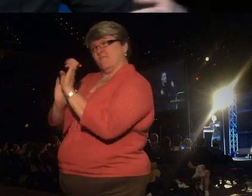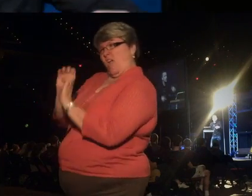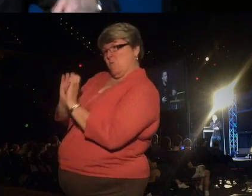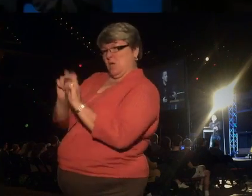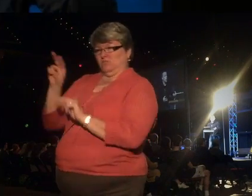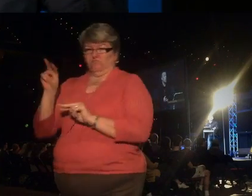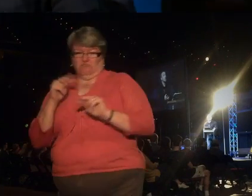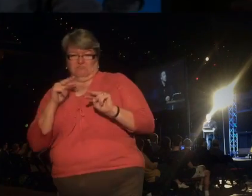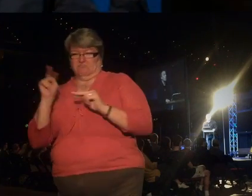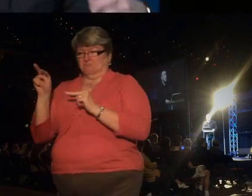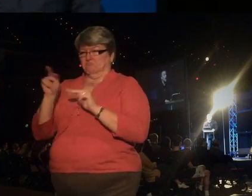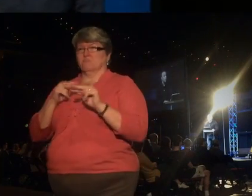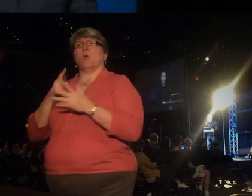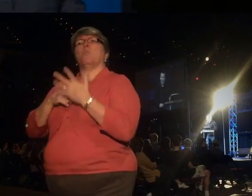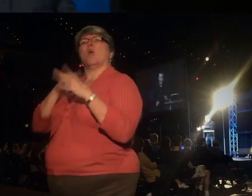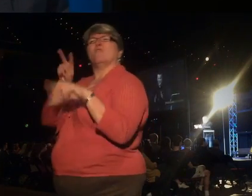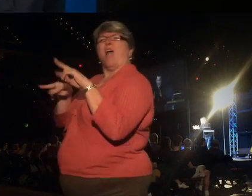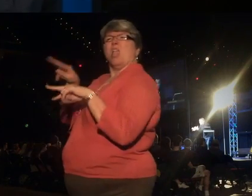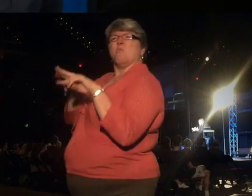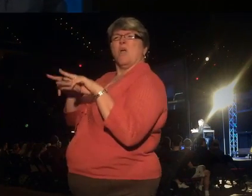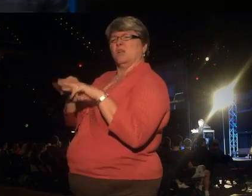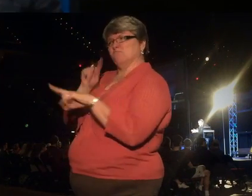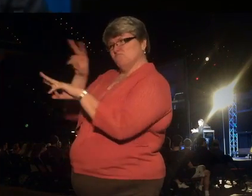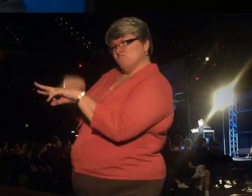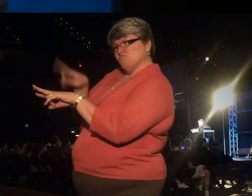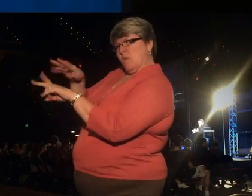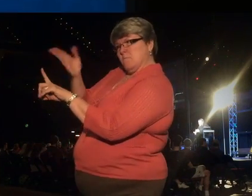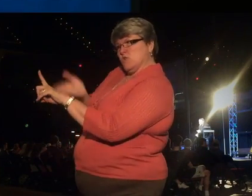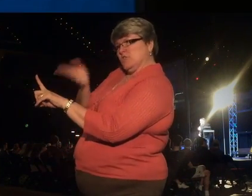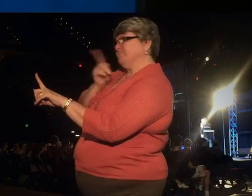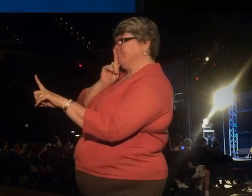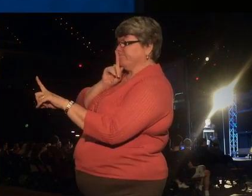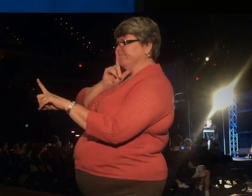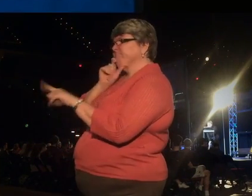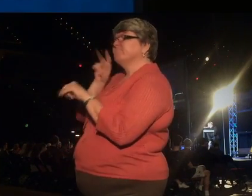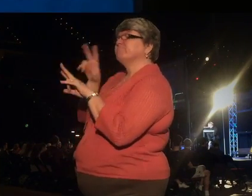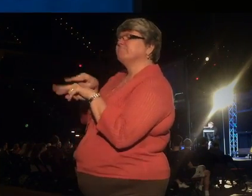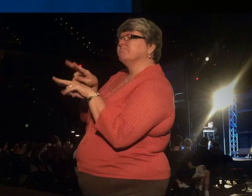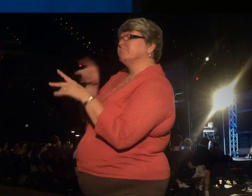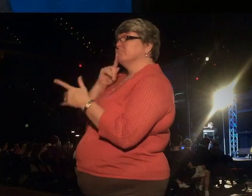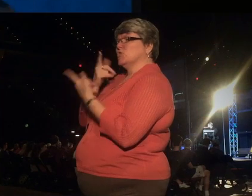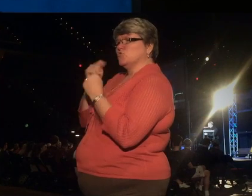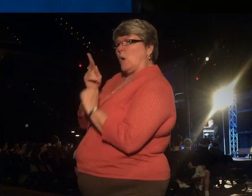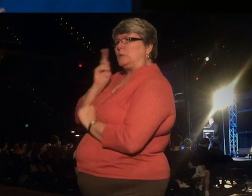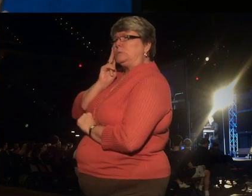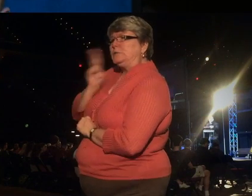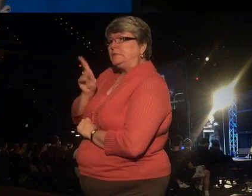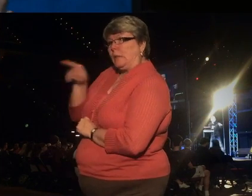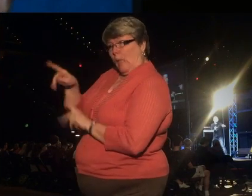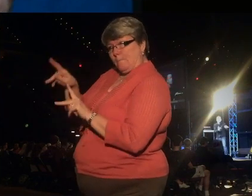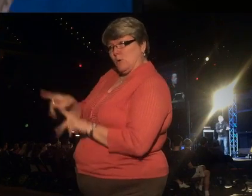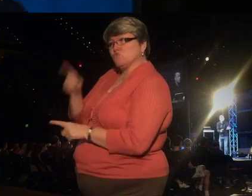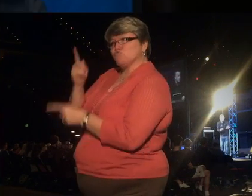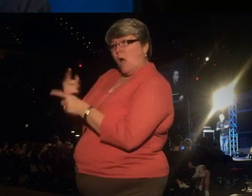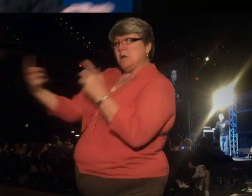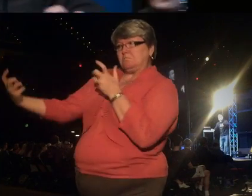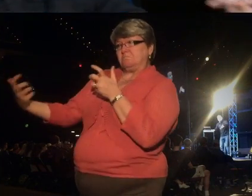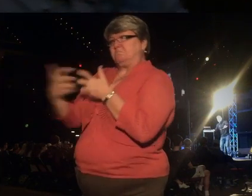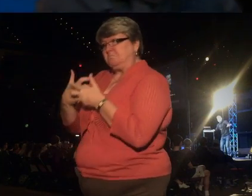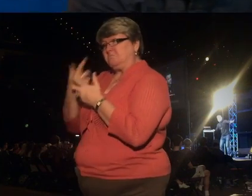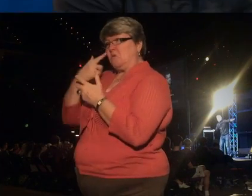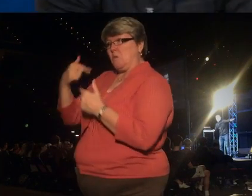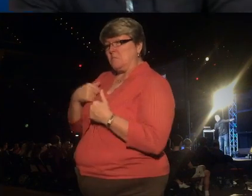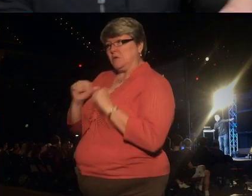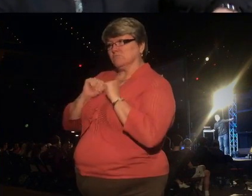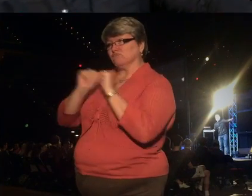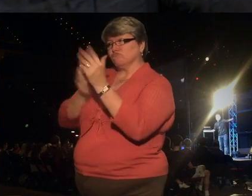of evaluation. What are you evaluating? A person. And you're evaluating to try to see, is this the right